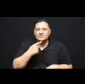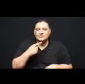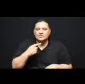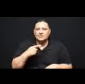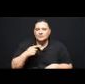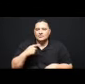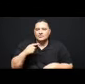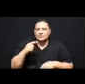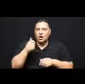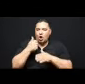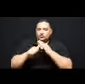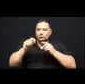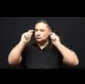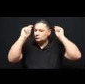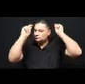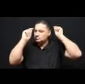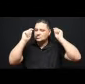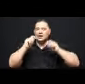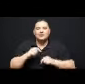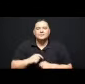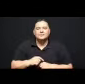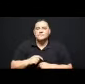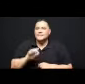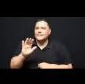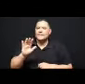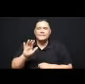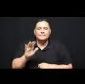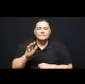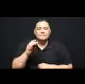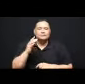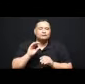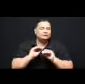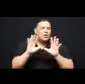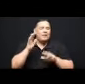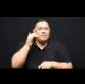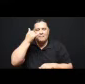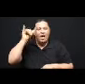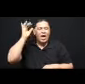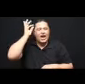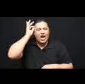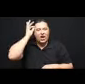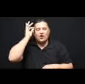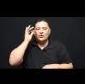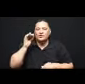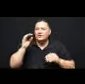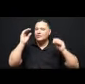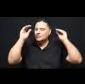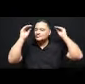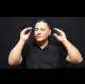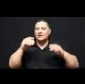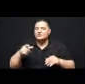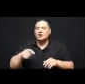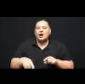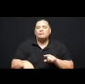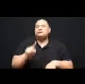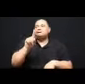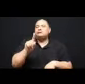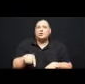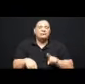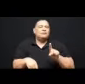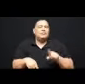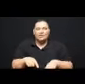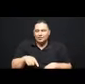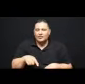Her line of bright blonde hair kicking one of her cowboy boots out into the air. We glowed at each